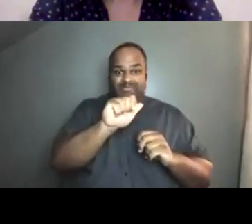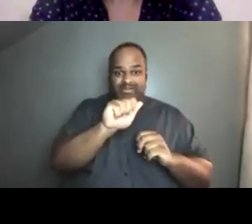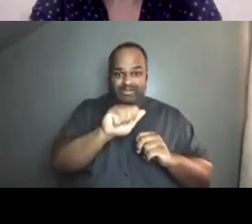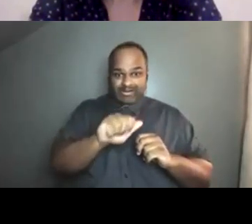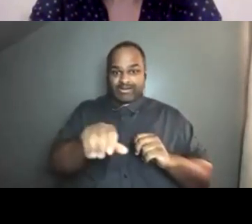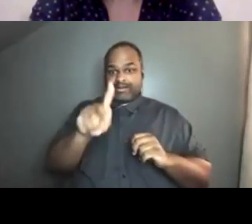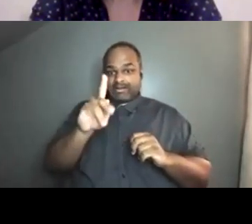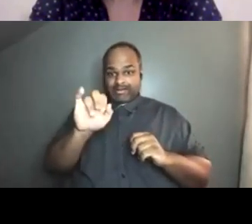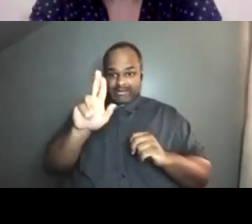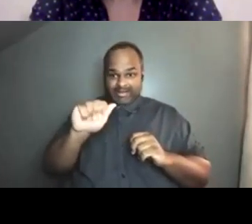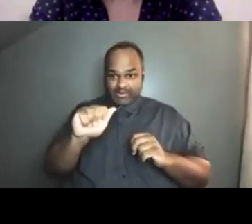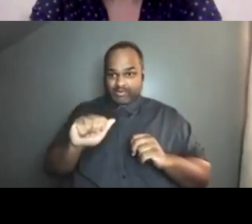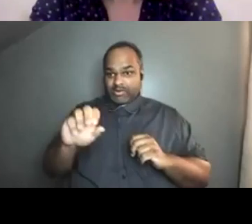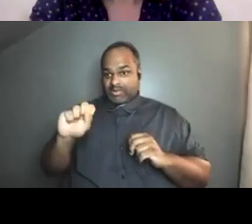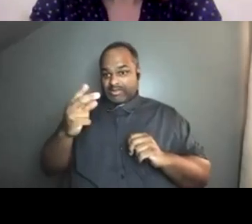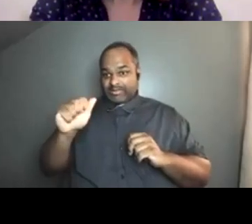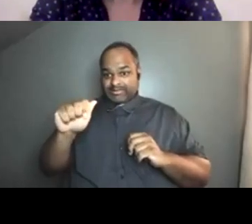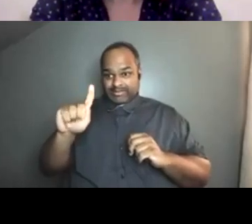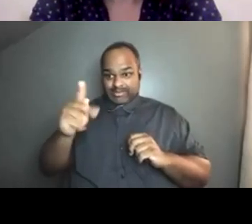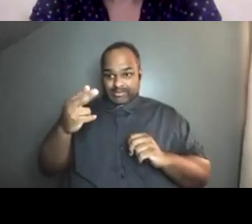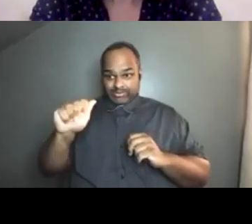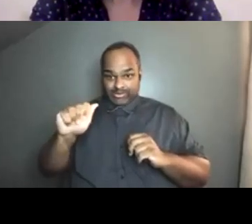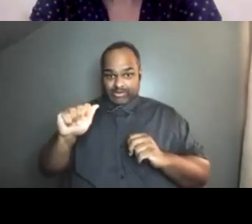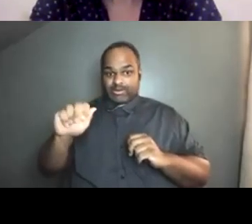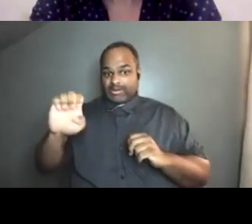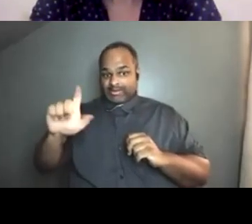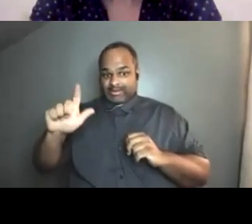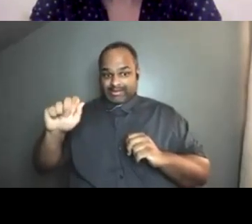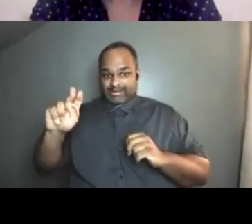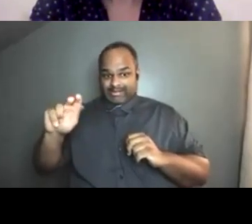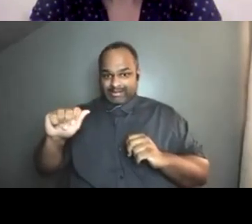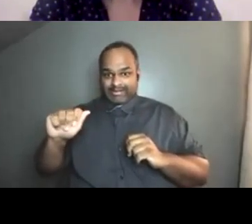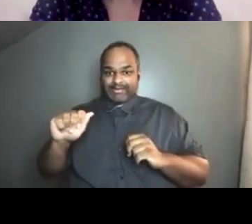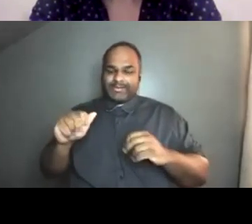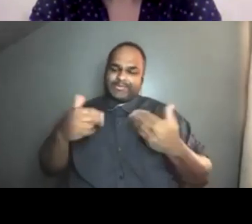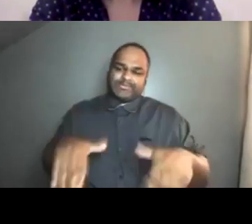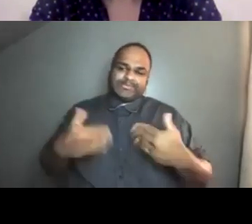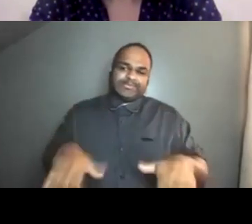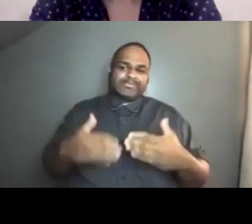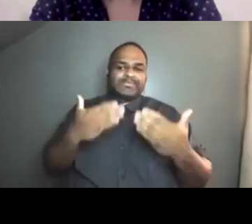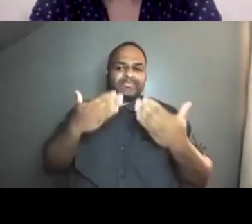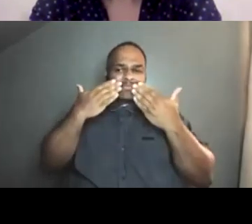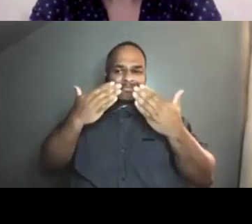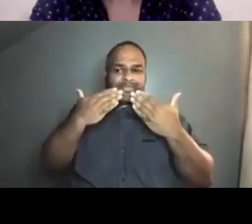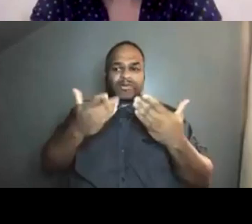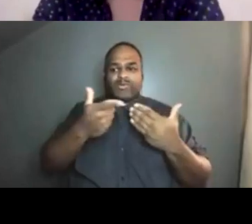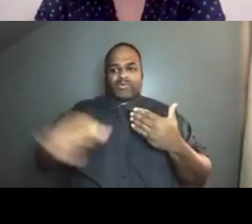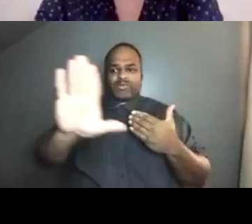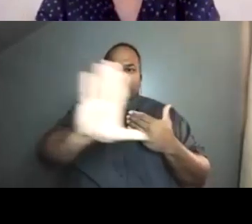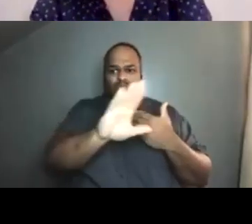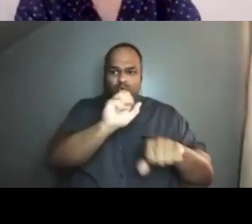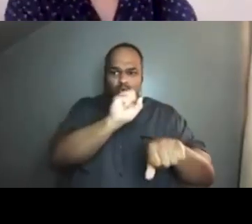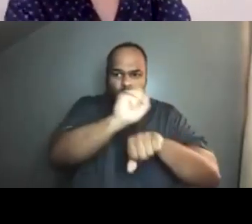Shmuryova, Sasha Kurlinkova, and Elena Yarskaya-Smirnova on all the wonderful work that you